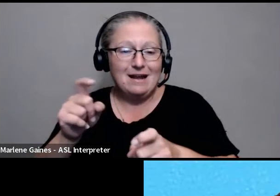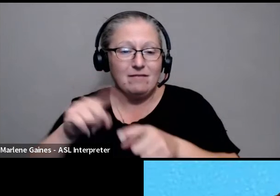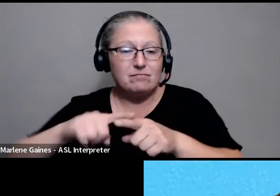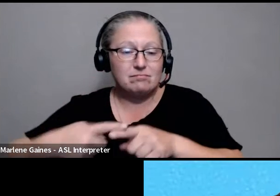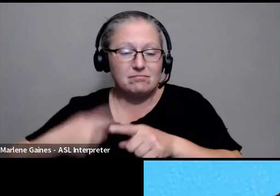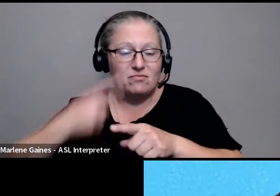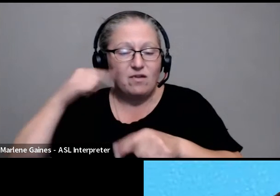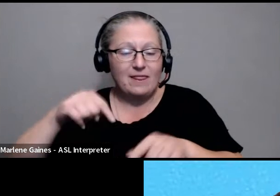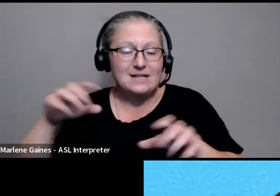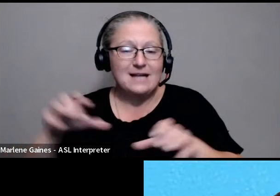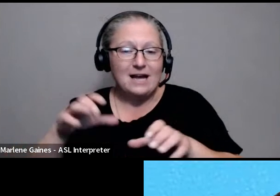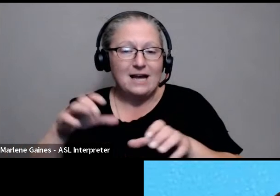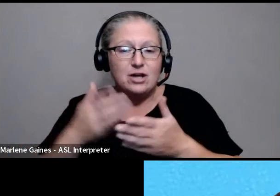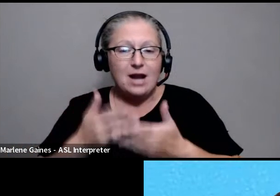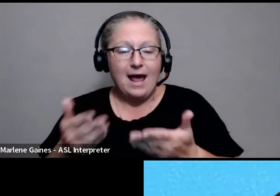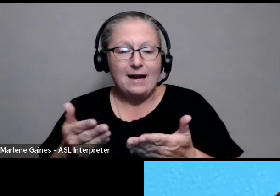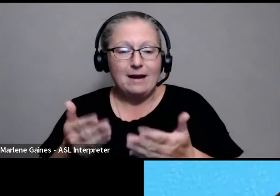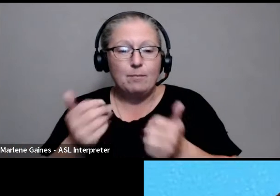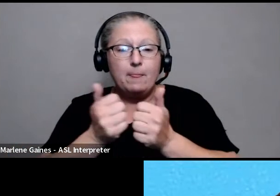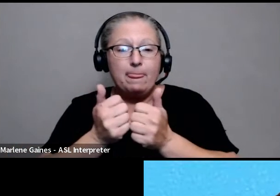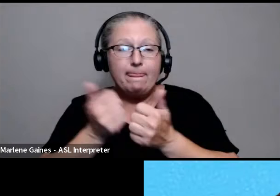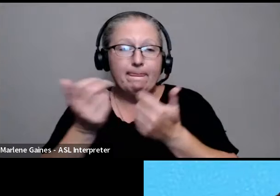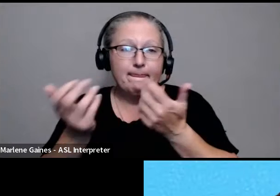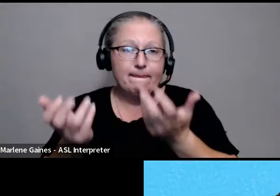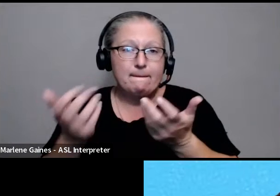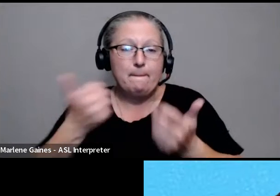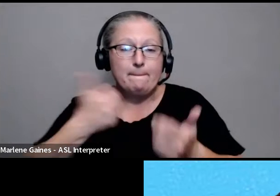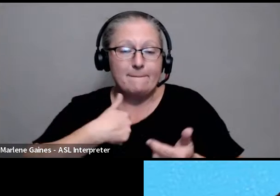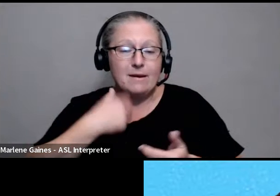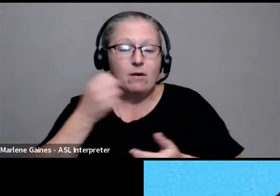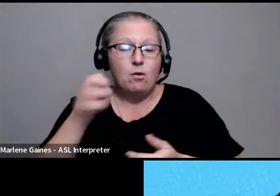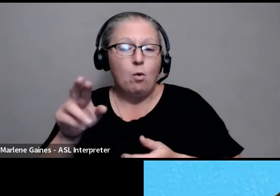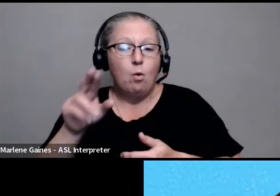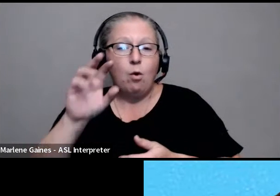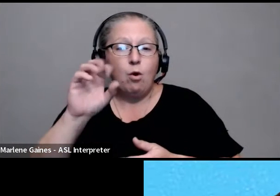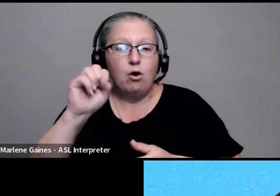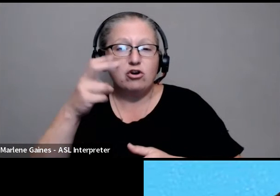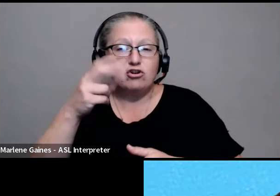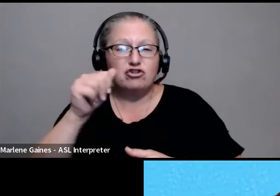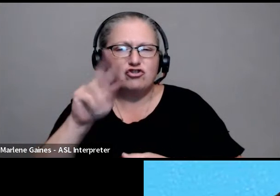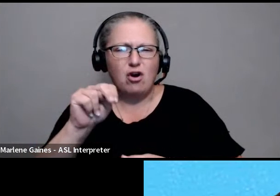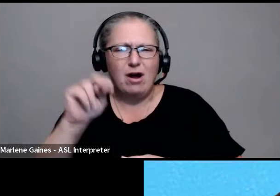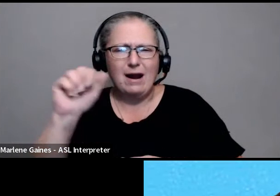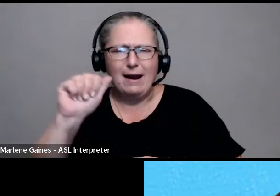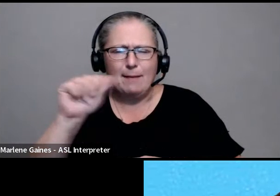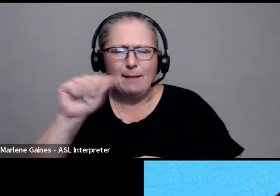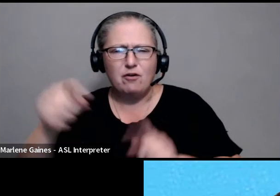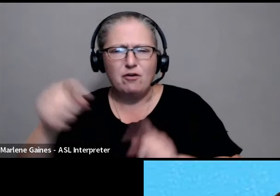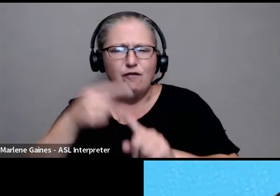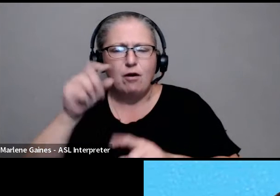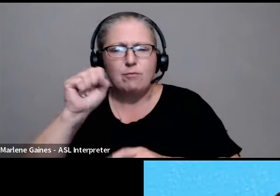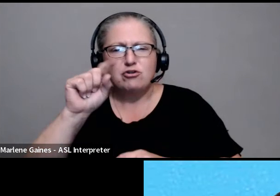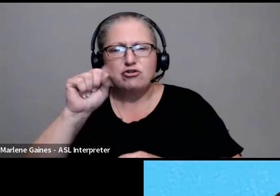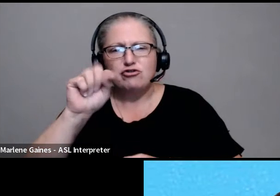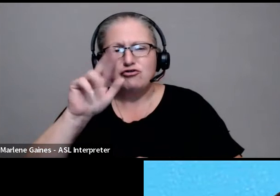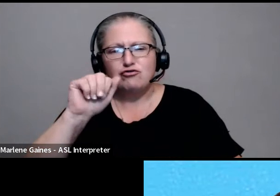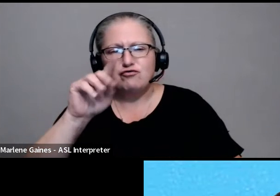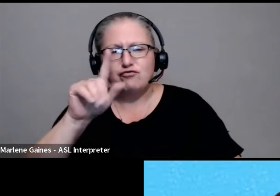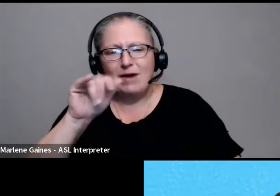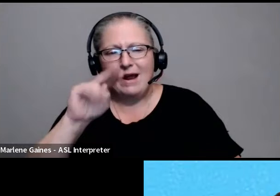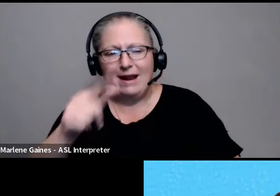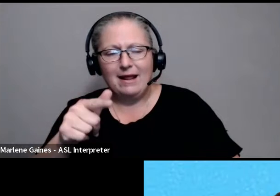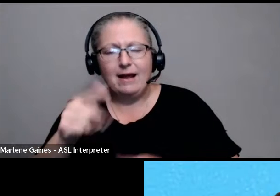this action item. With that, myself or Sean Absher from Stradling are